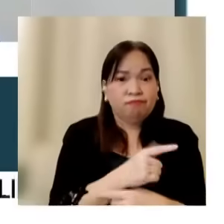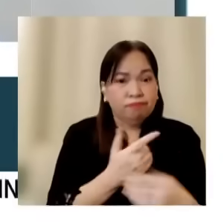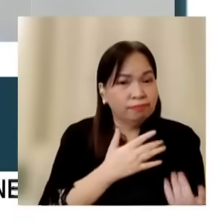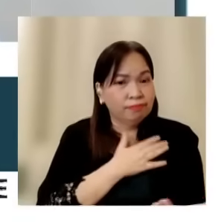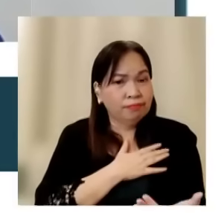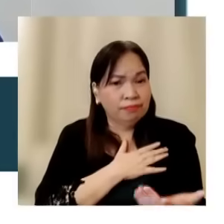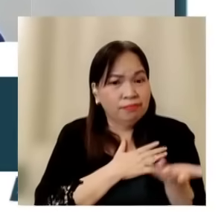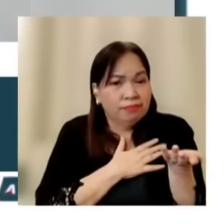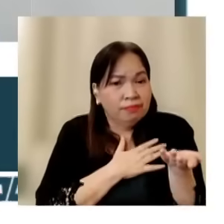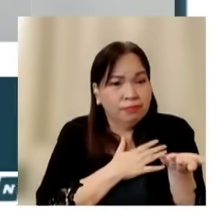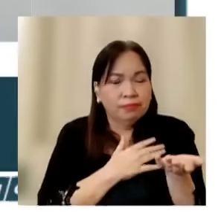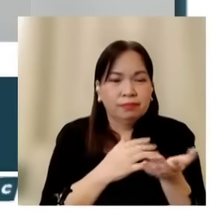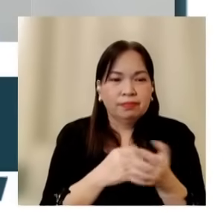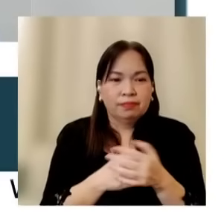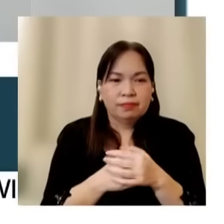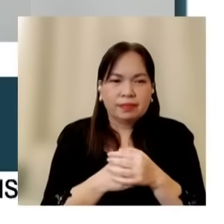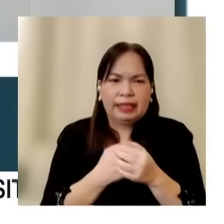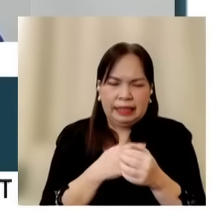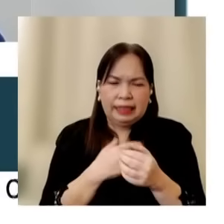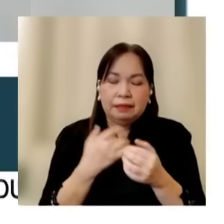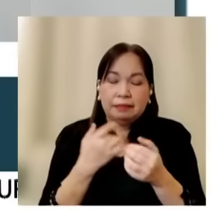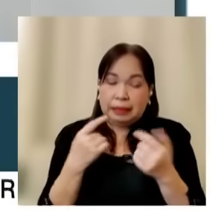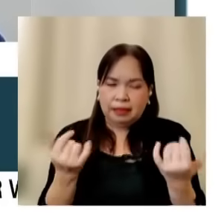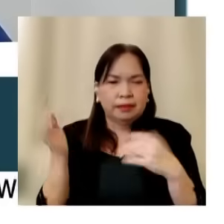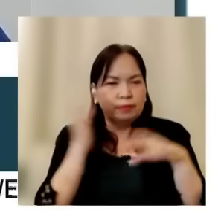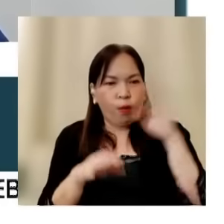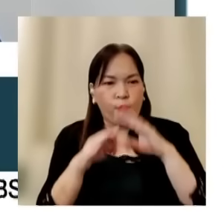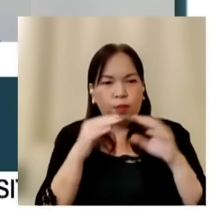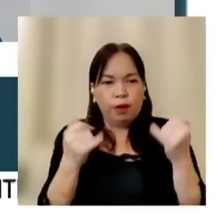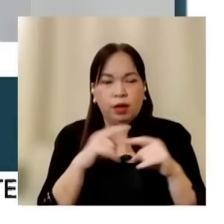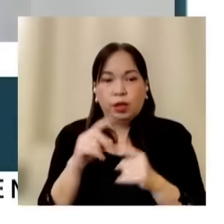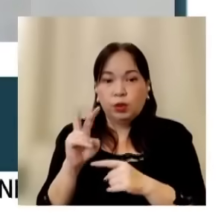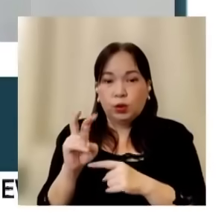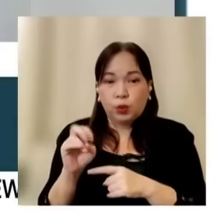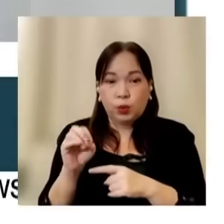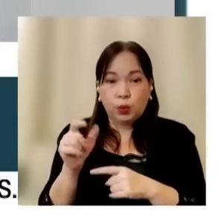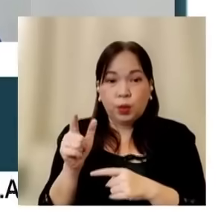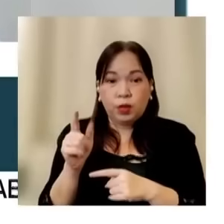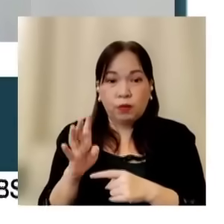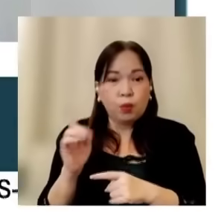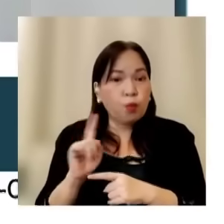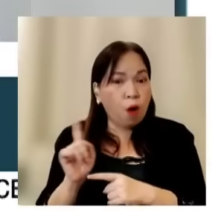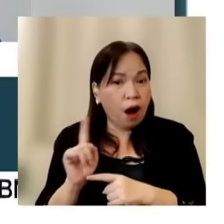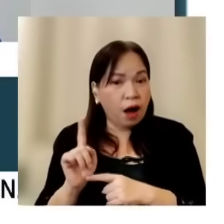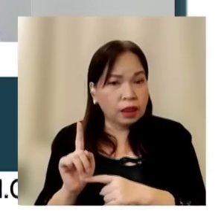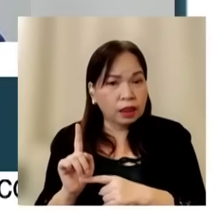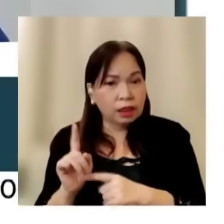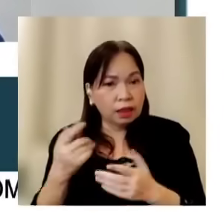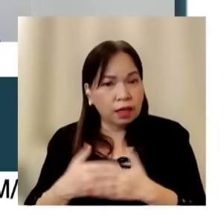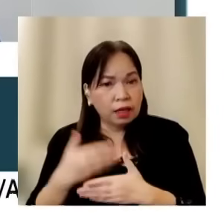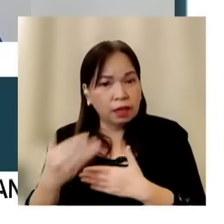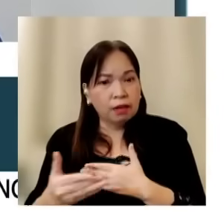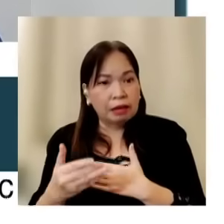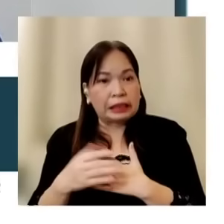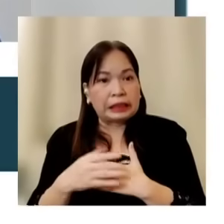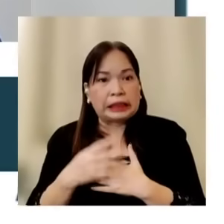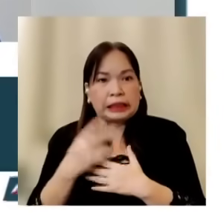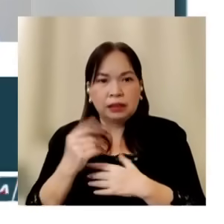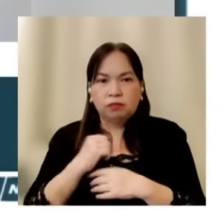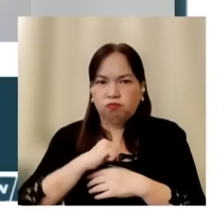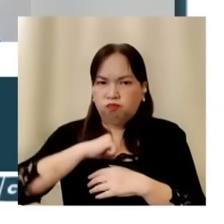So that's the problem, Carmina, with 2024. We have to remain vigilant, and we have to challenge the powers that